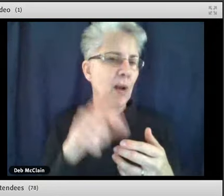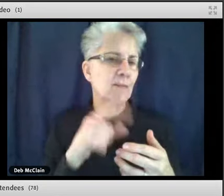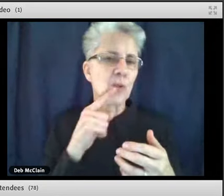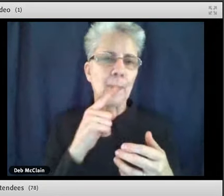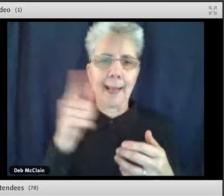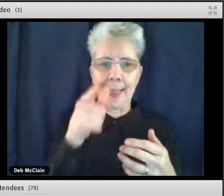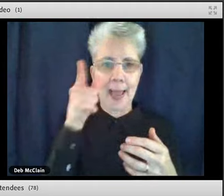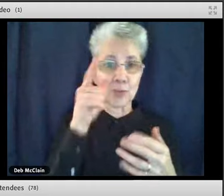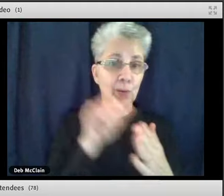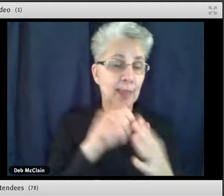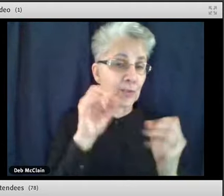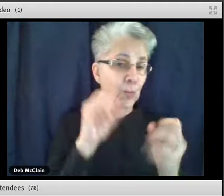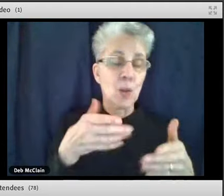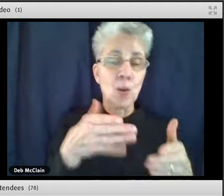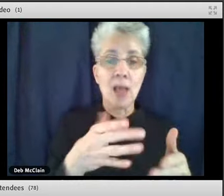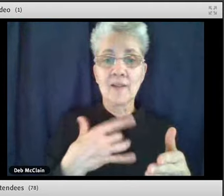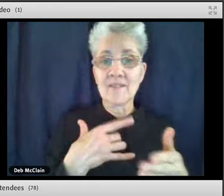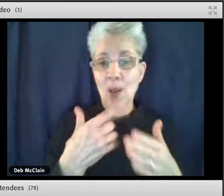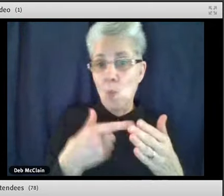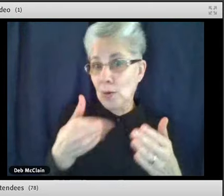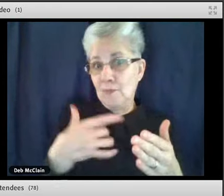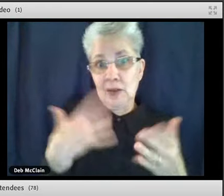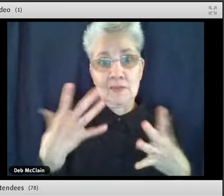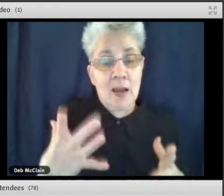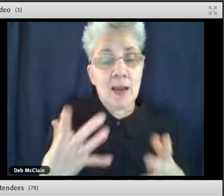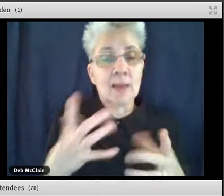Yes, working. Okay, economic collapse.